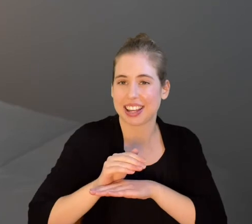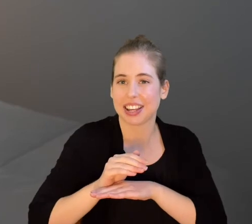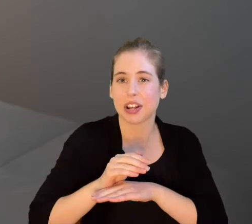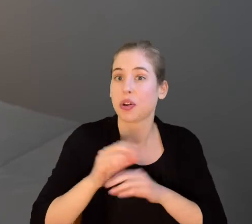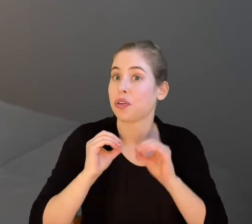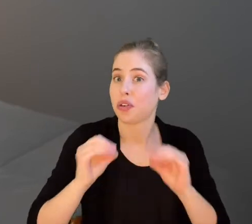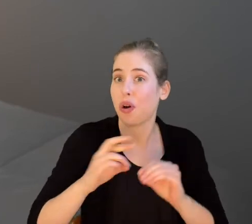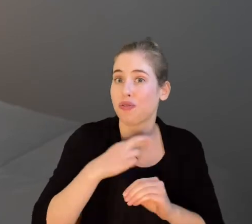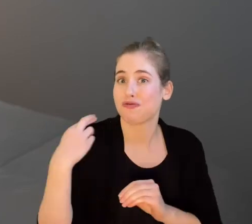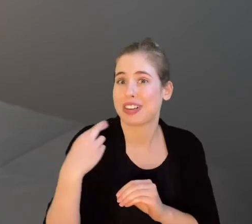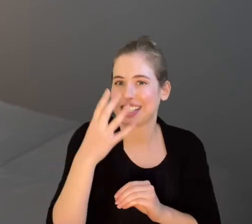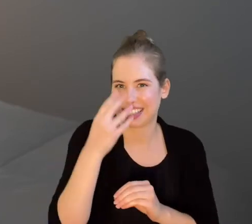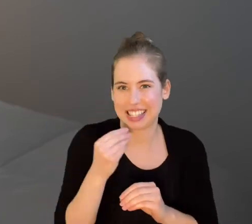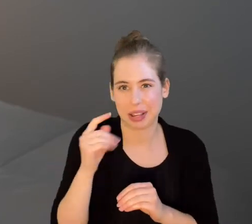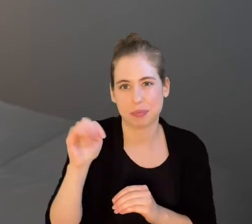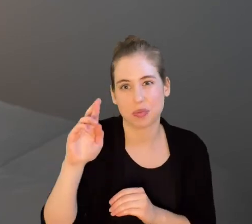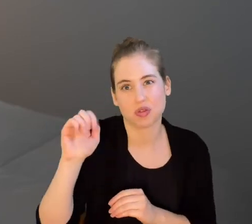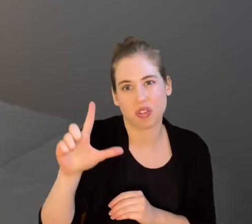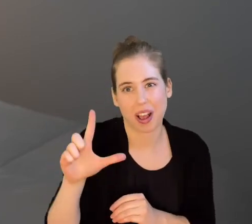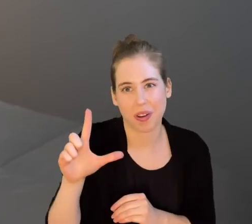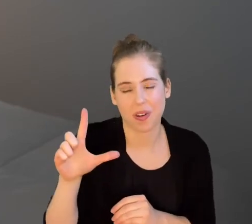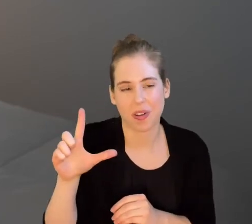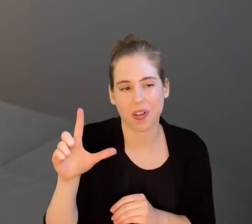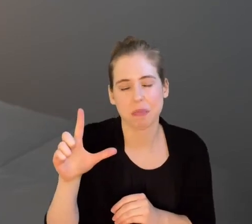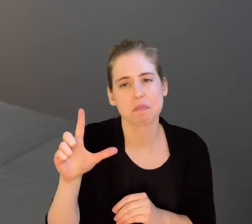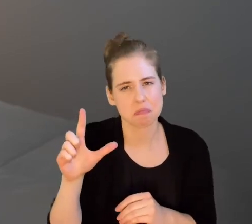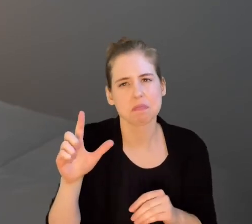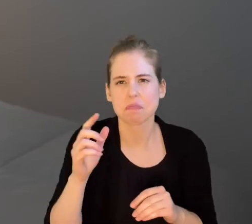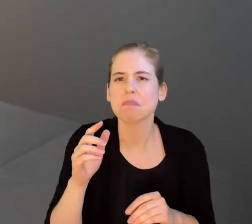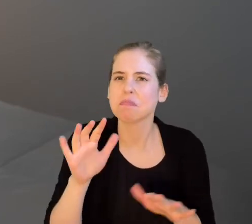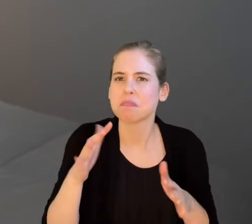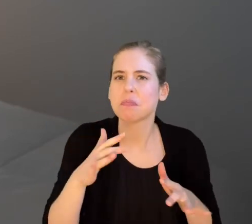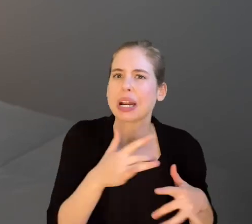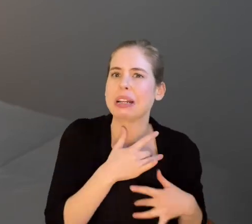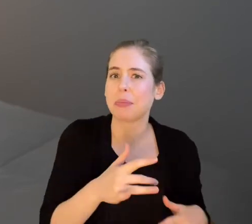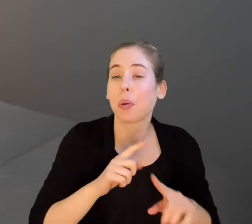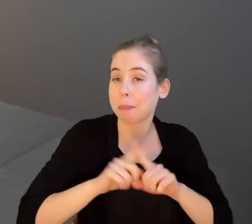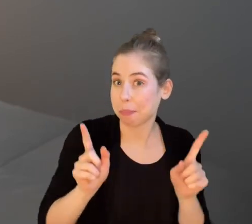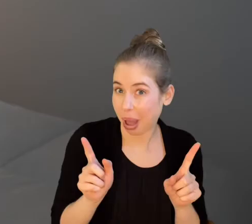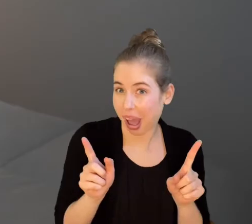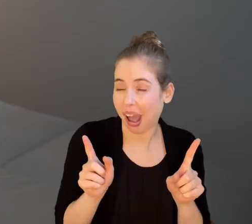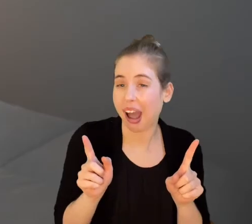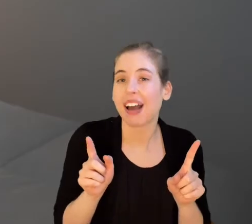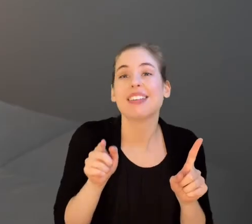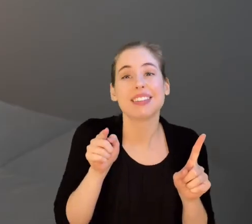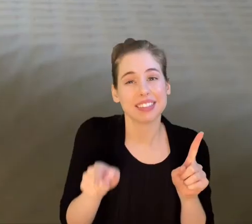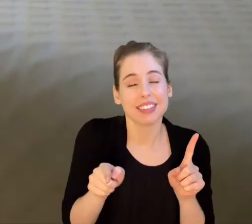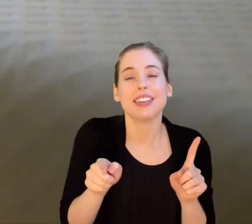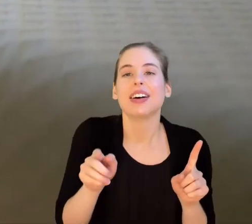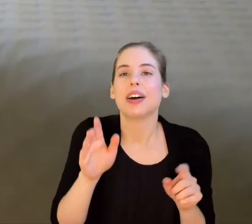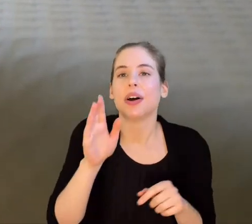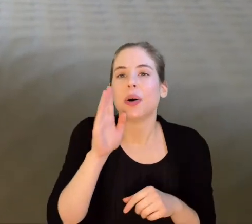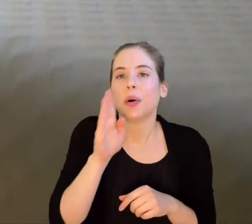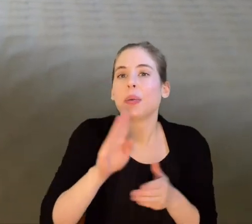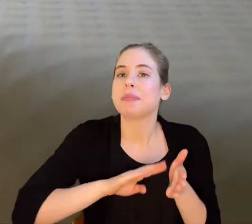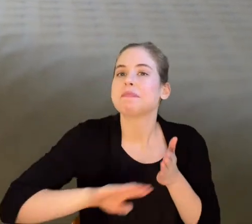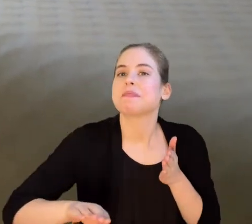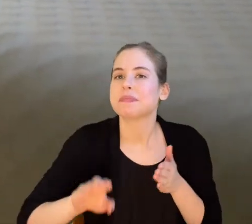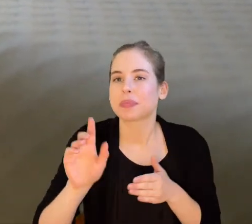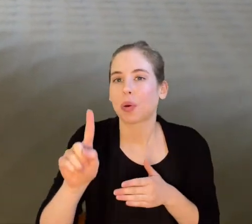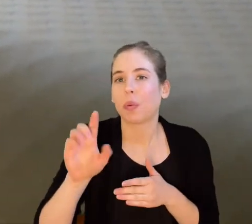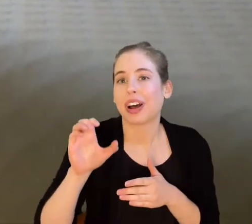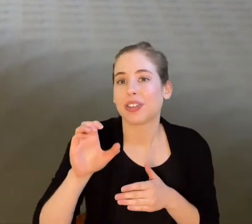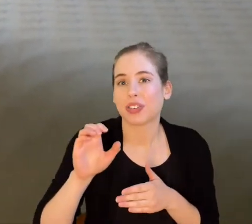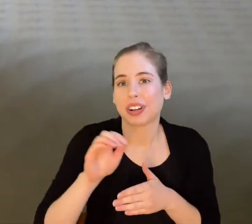NOLA offers the ability to save $100 if you choose to waive the 120-night sleep trial. NOLA is the first mattress